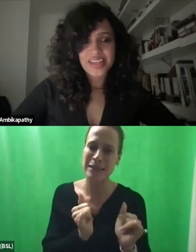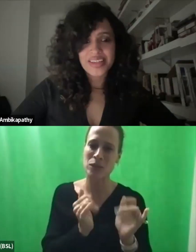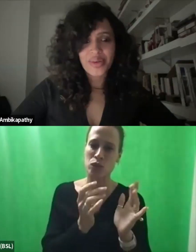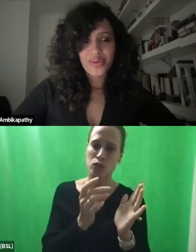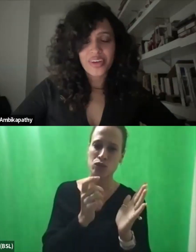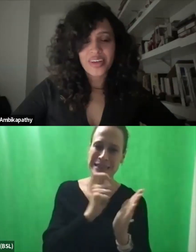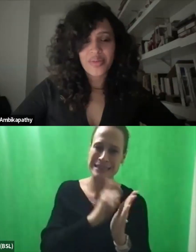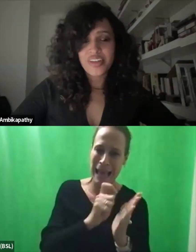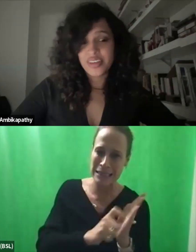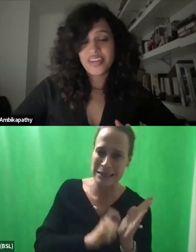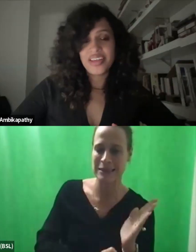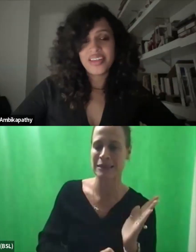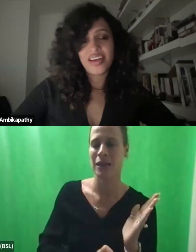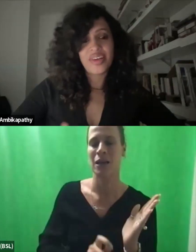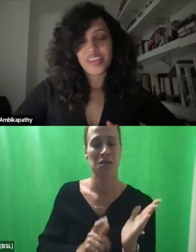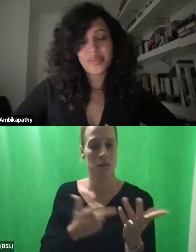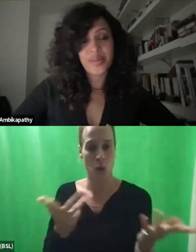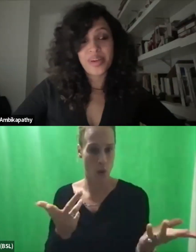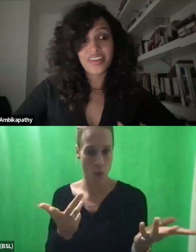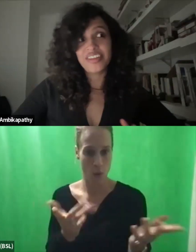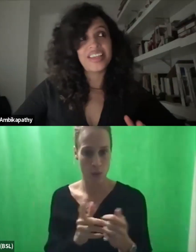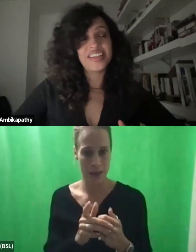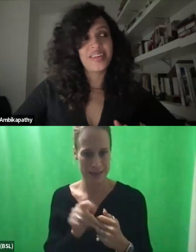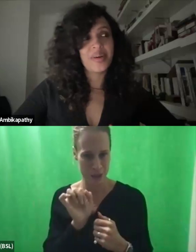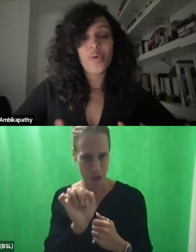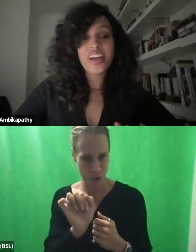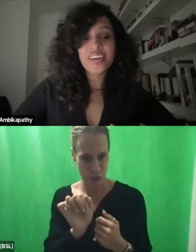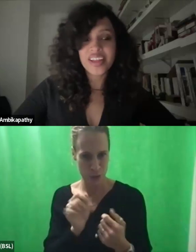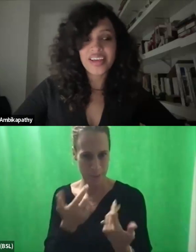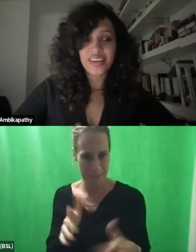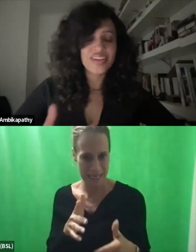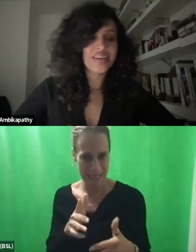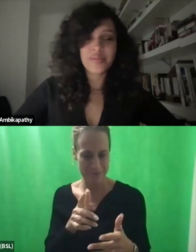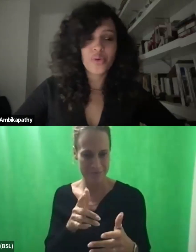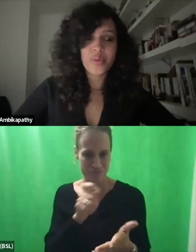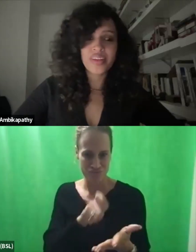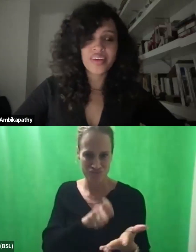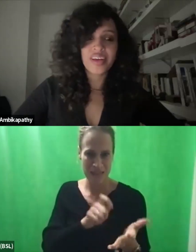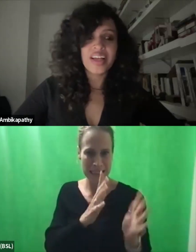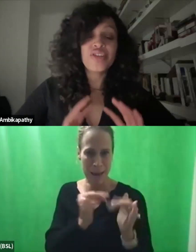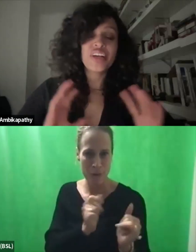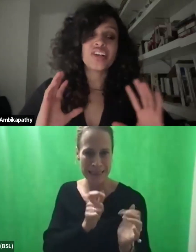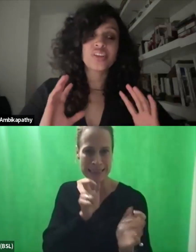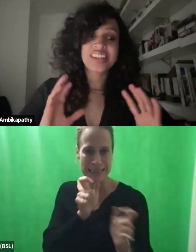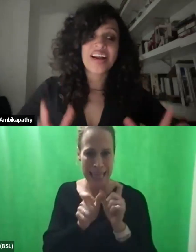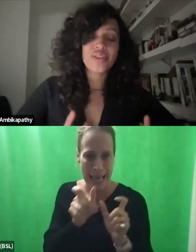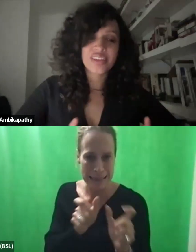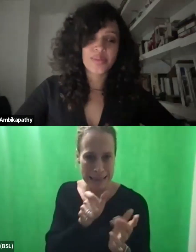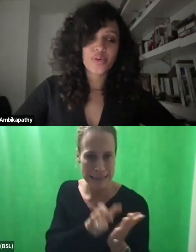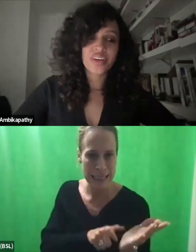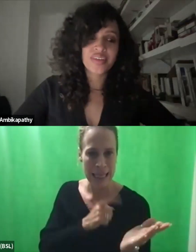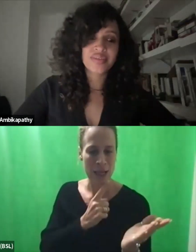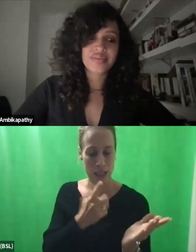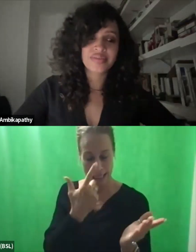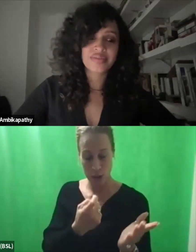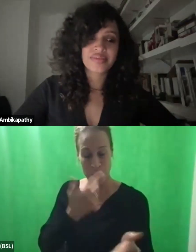some sense. So is this kind of experimentalness a wider thing? Can you say more about the literary culture that surrounds this